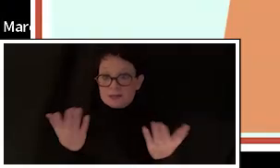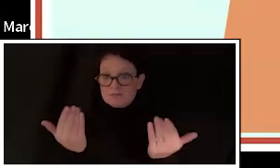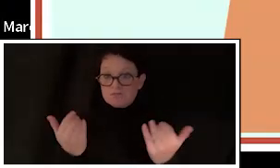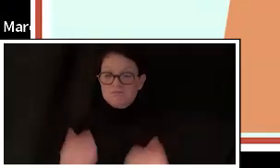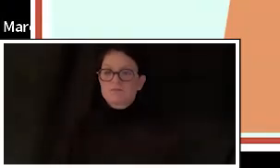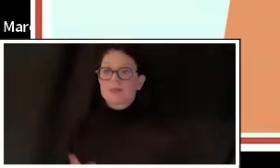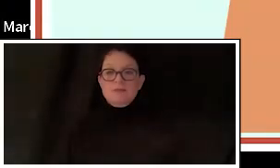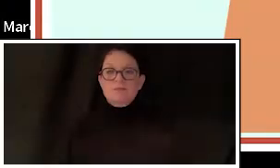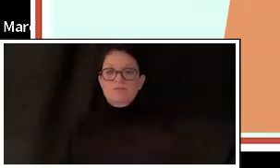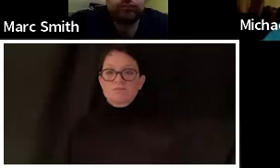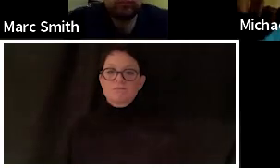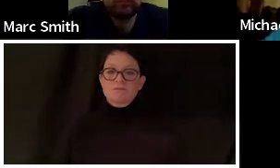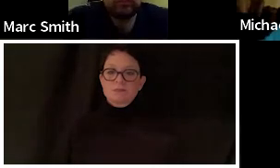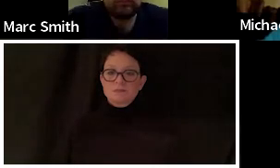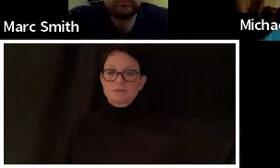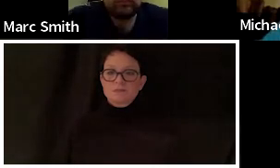Questions?